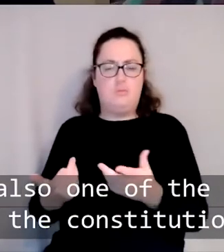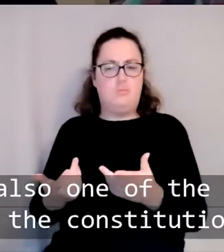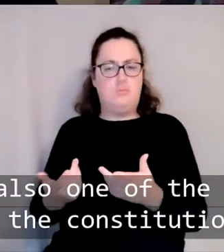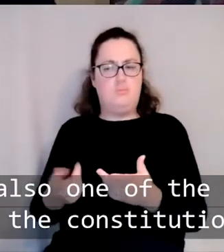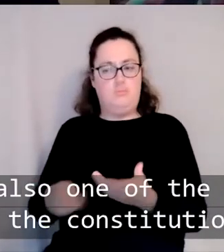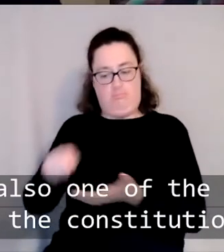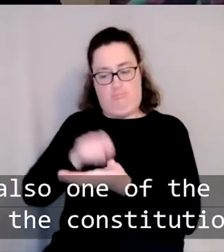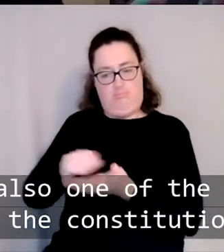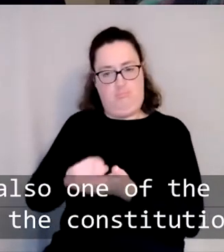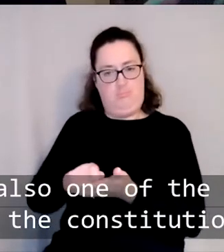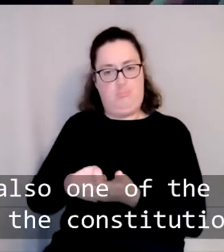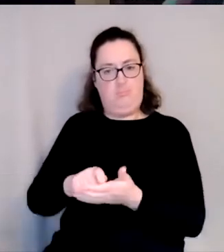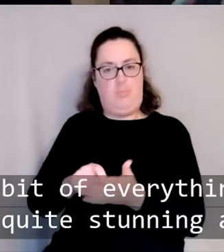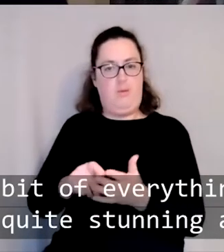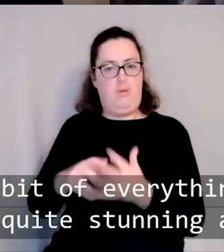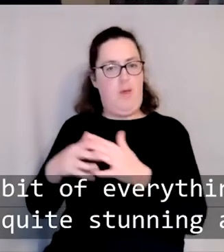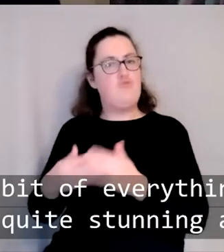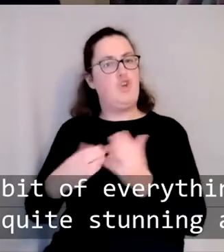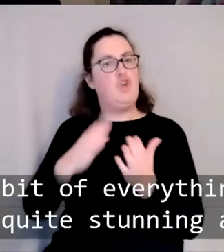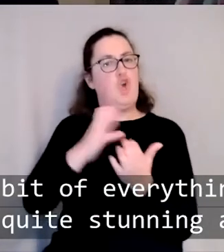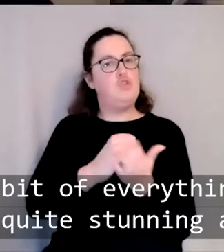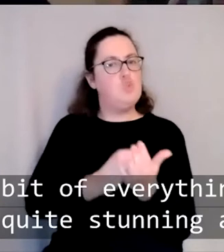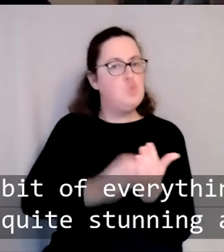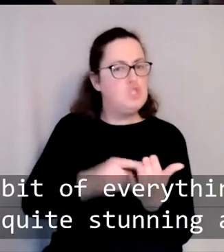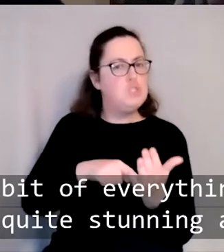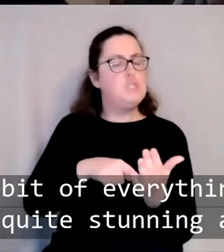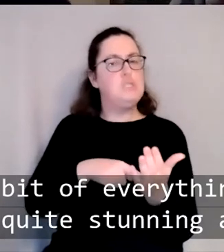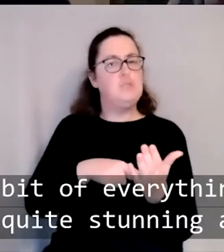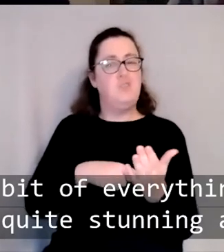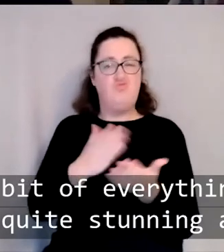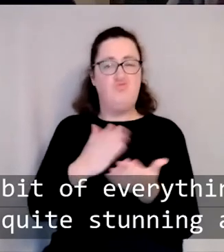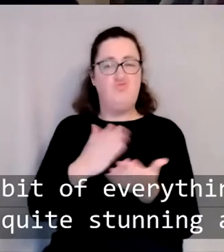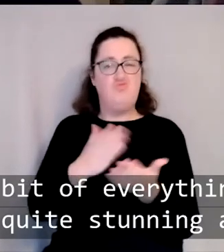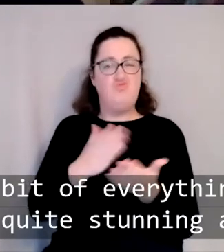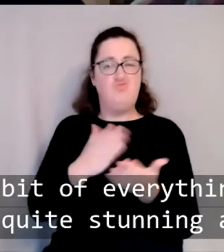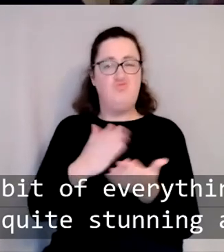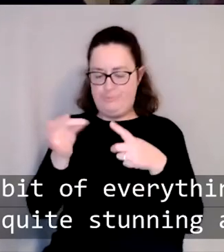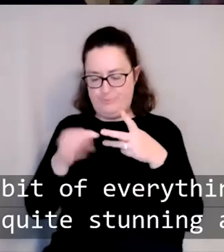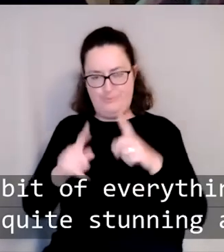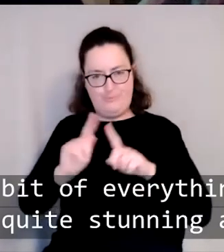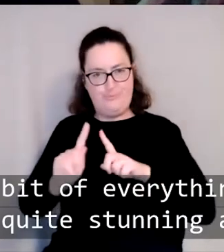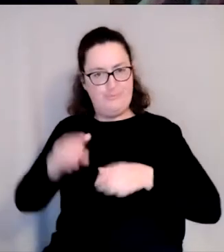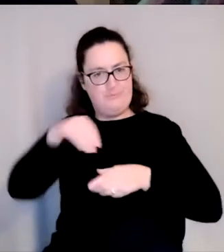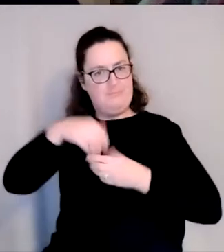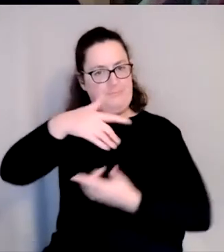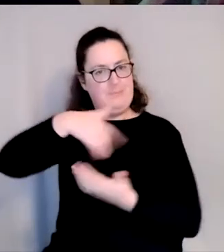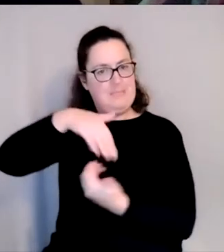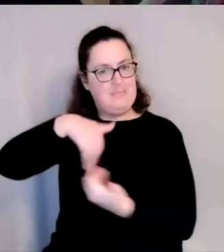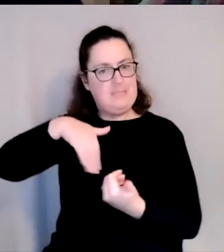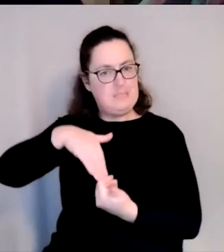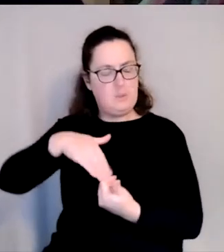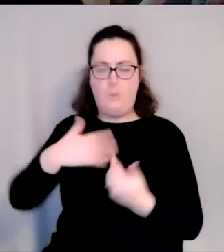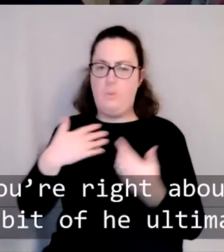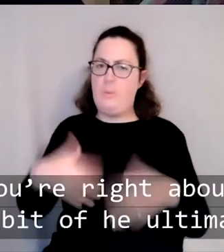of the authors of the Constitution. He was a bit of everything, which is what's quite stunning about him.